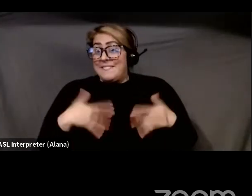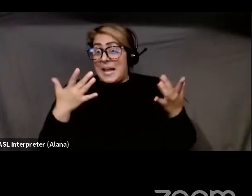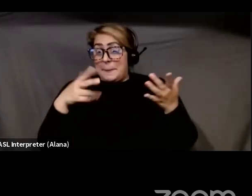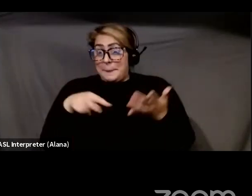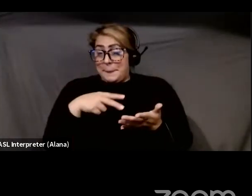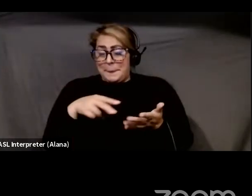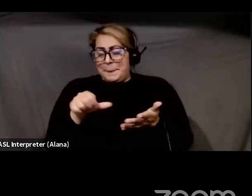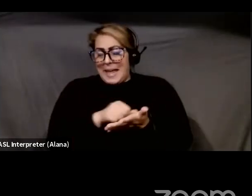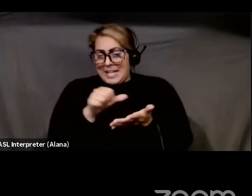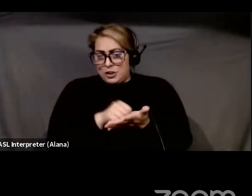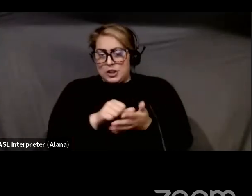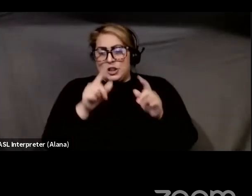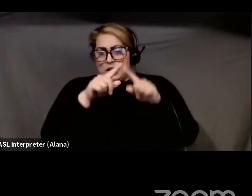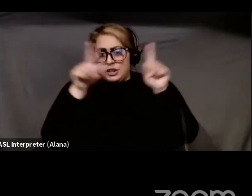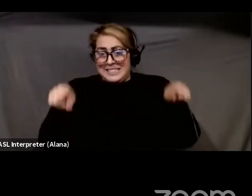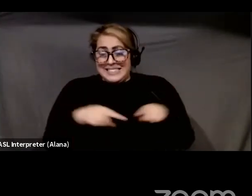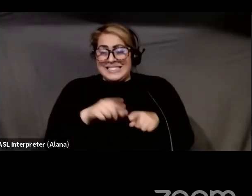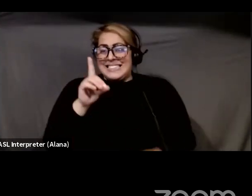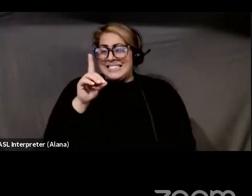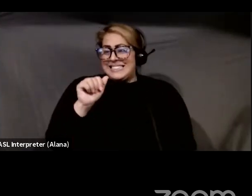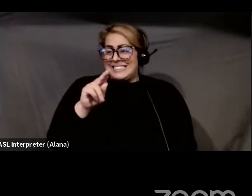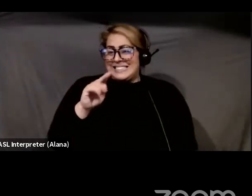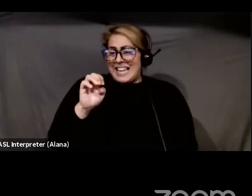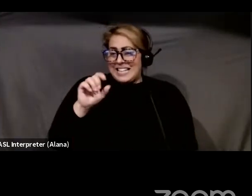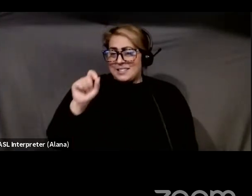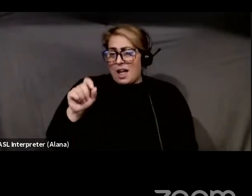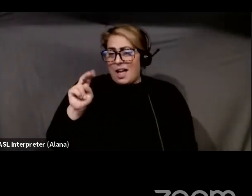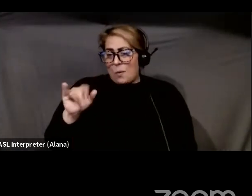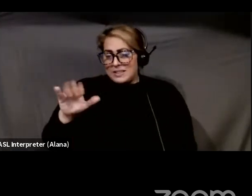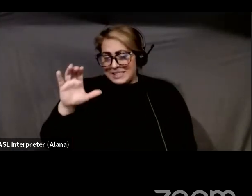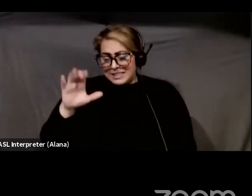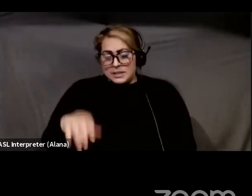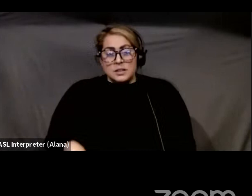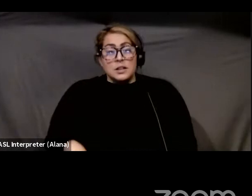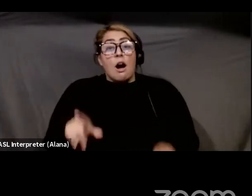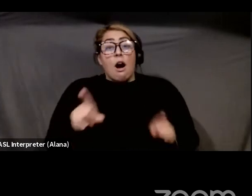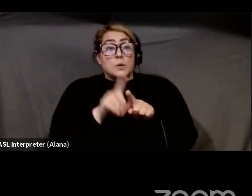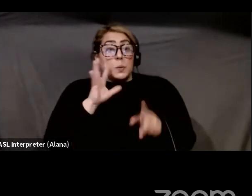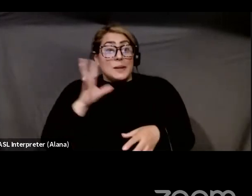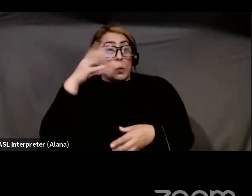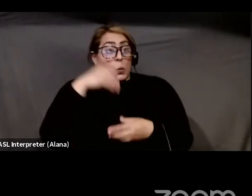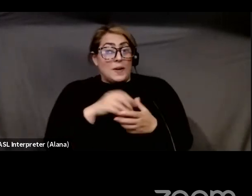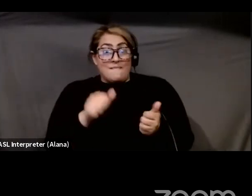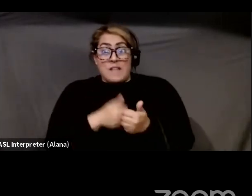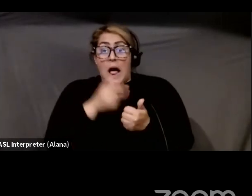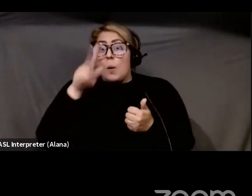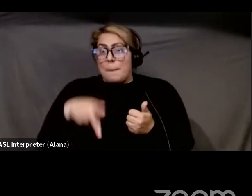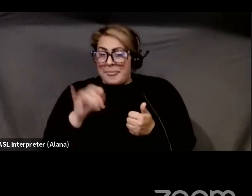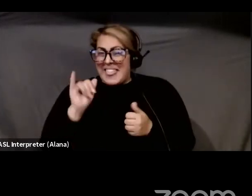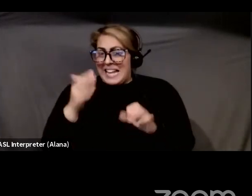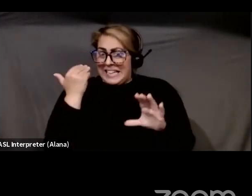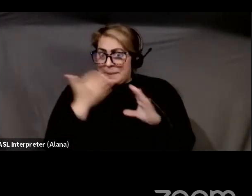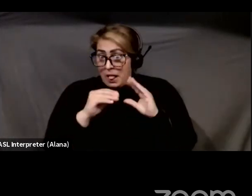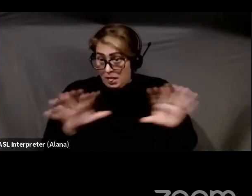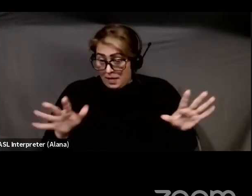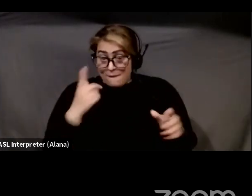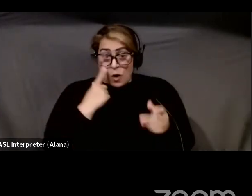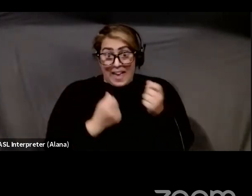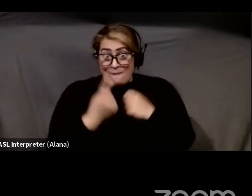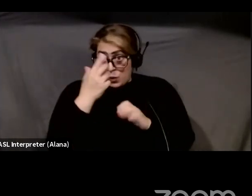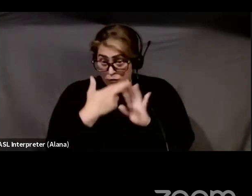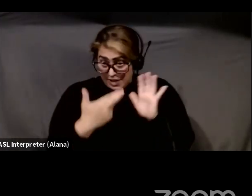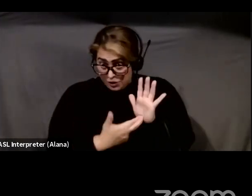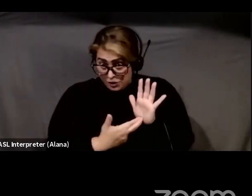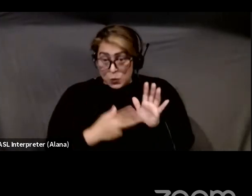NYC's website, dance.nyc, and it will also be included in the follow-up email to everybody who registered for this